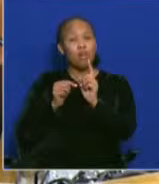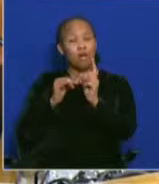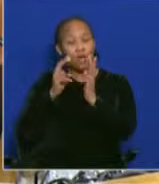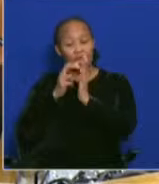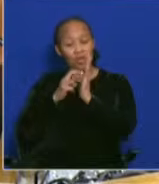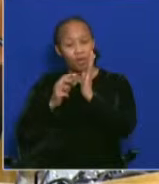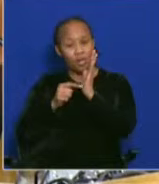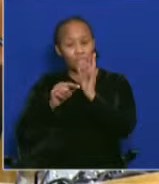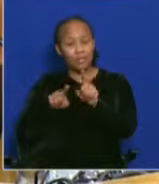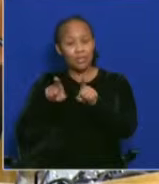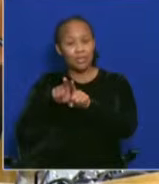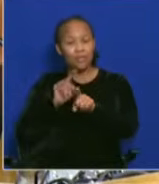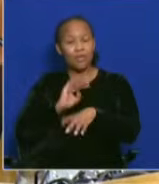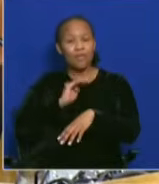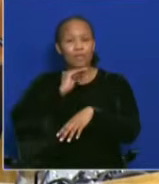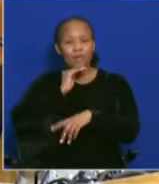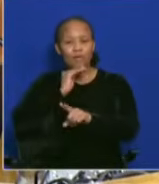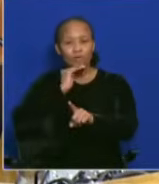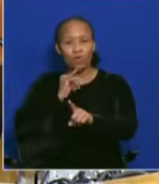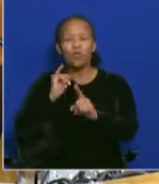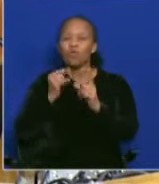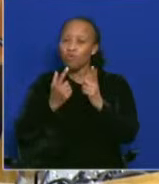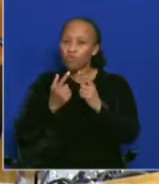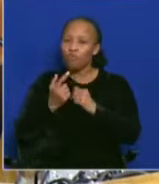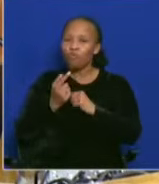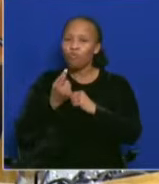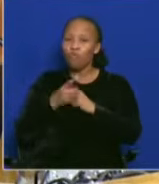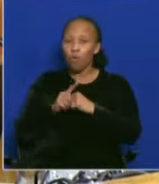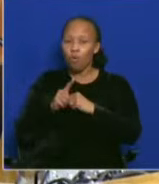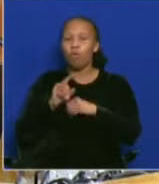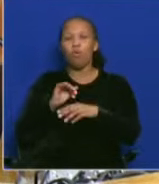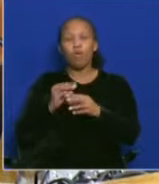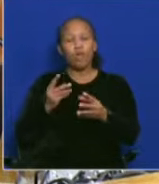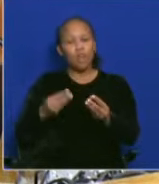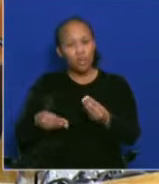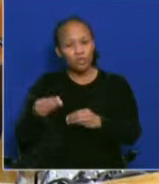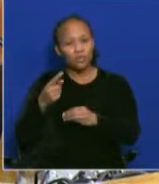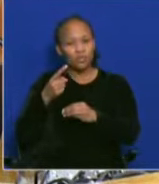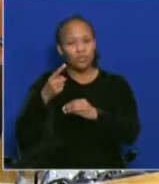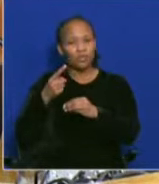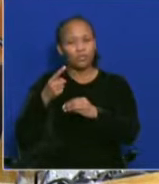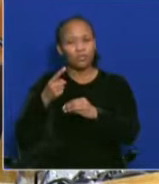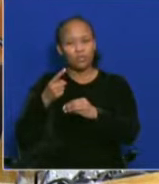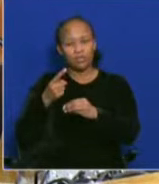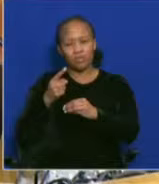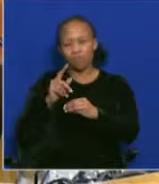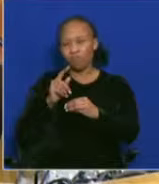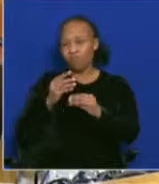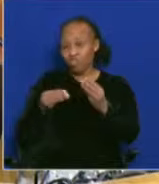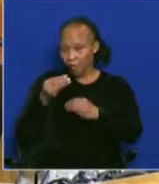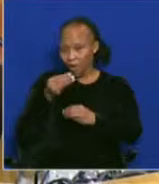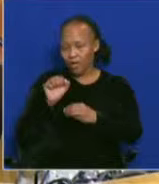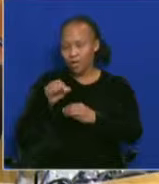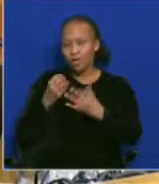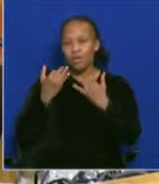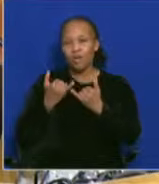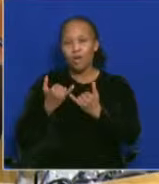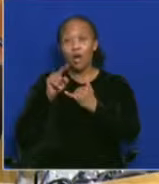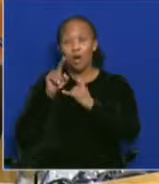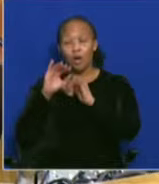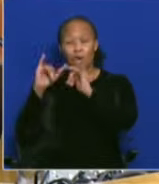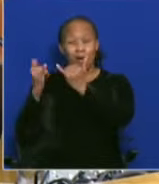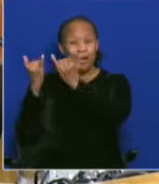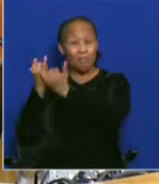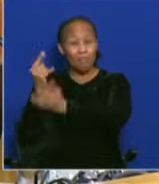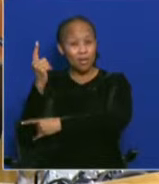combat illicit trade. Like every legitimate participant in the regulated tobacco industry, Carney Links has a direct commercial interest in